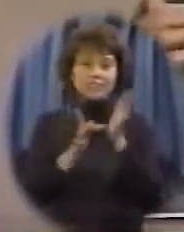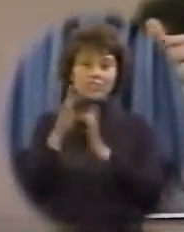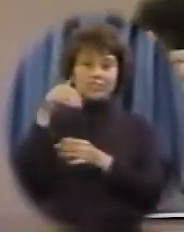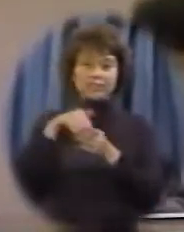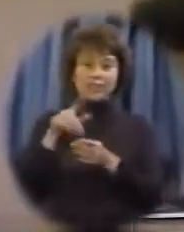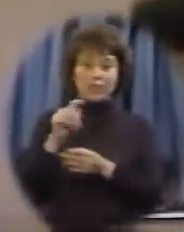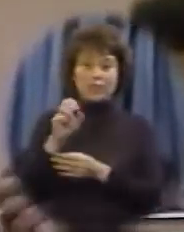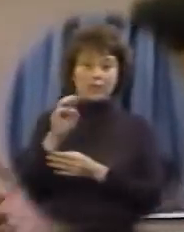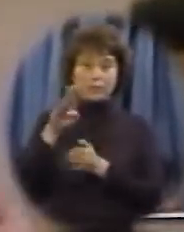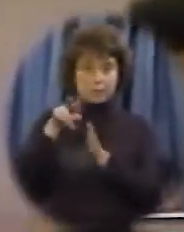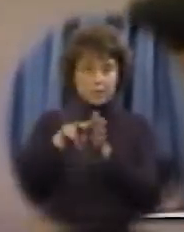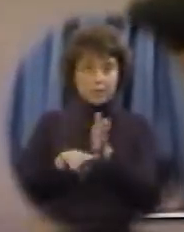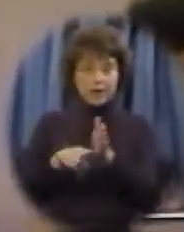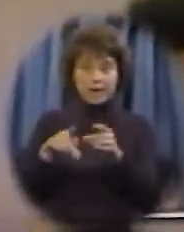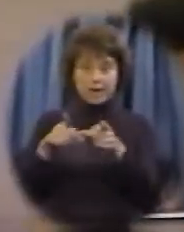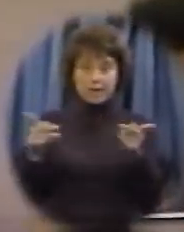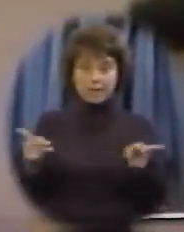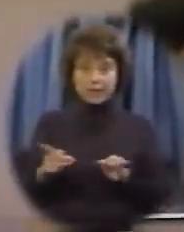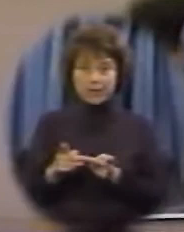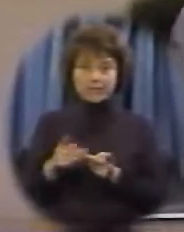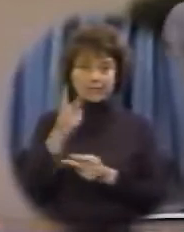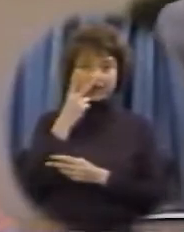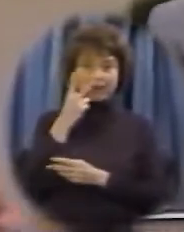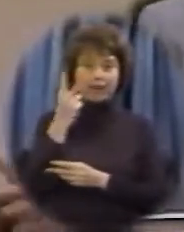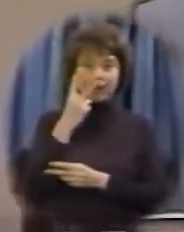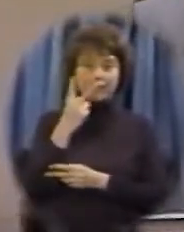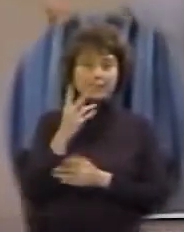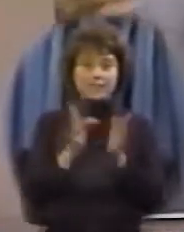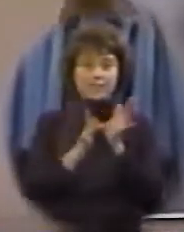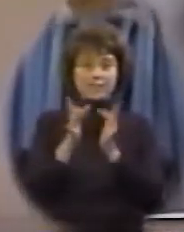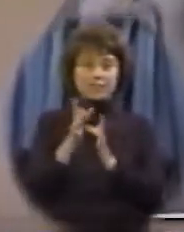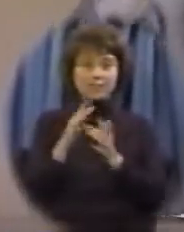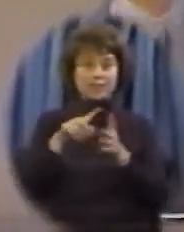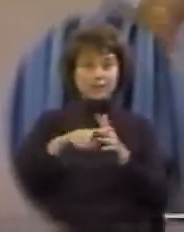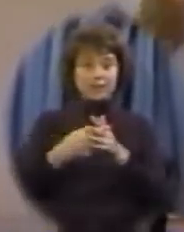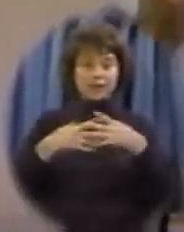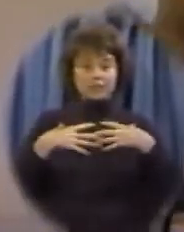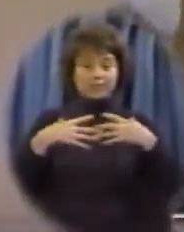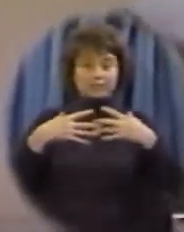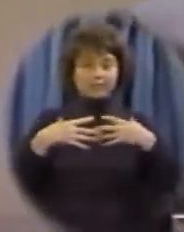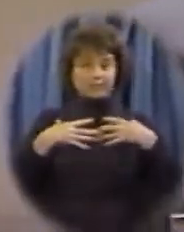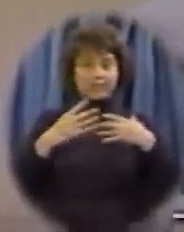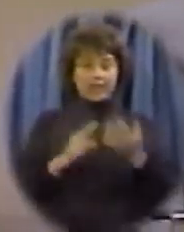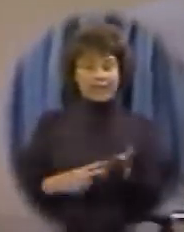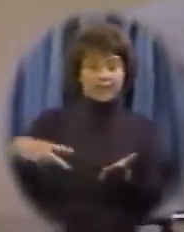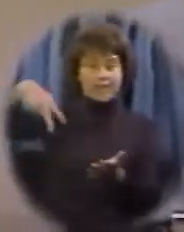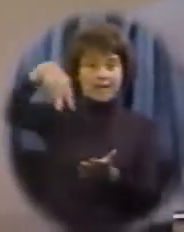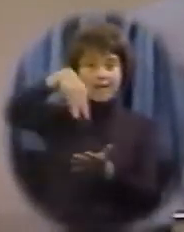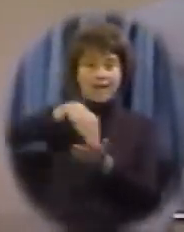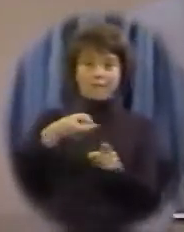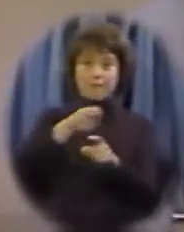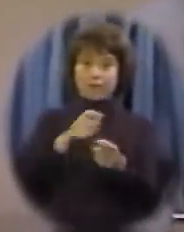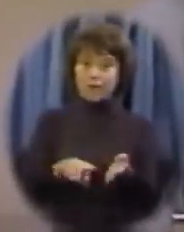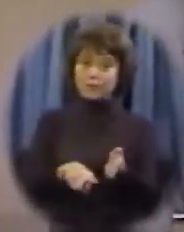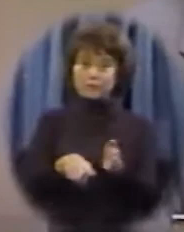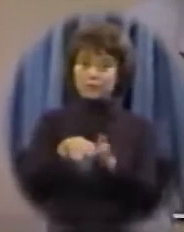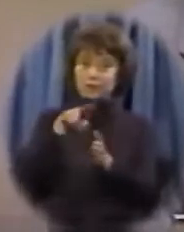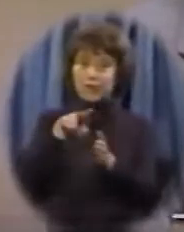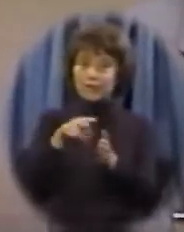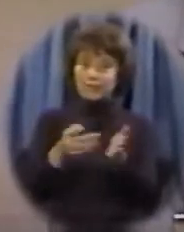his head. And his eyes begins to open, and the breath of God sleep through that slumbering clay. And up from the grave he arose, a